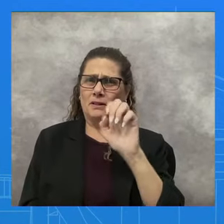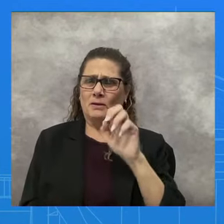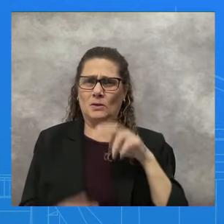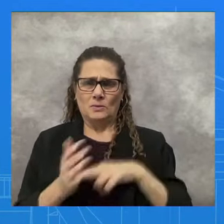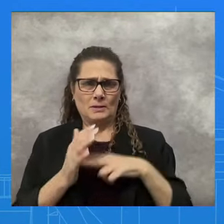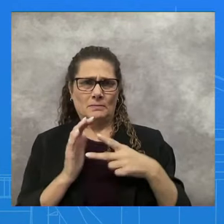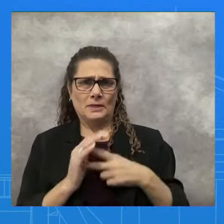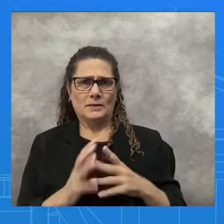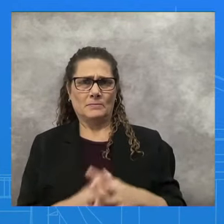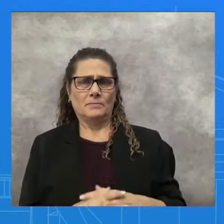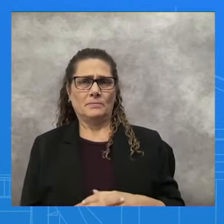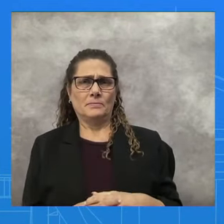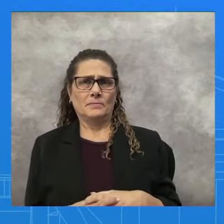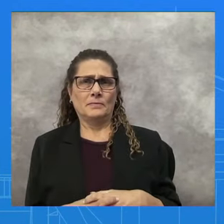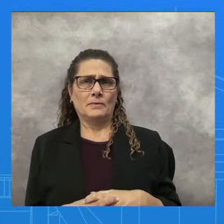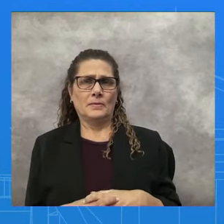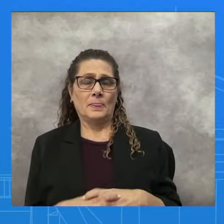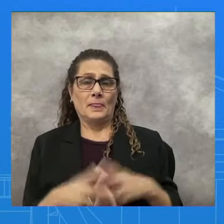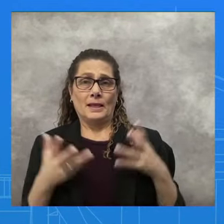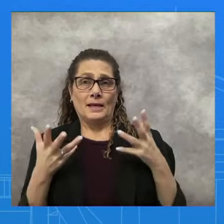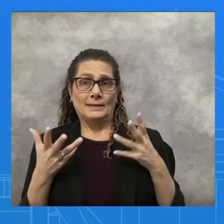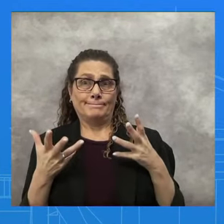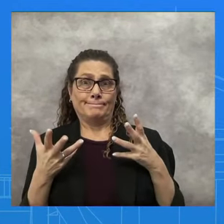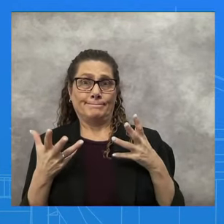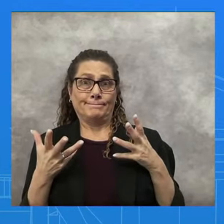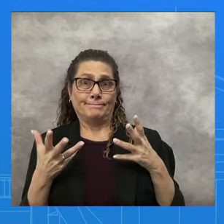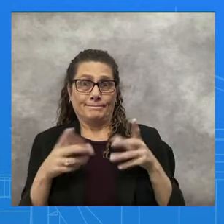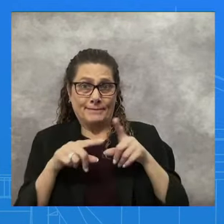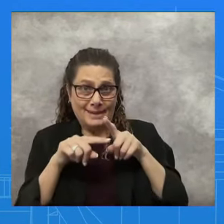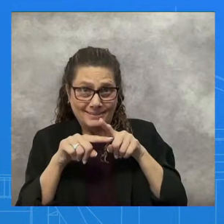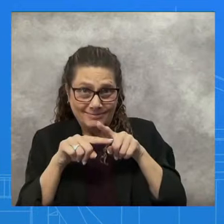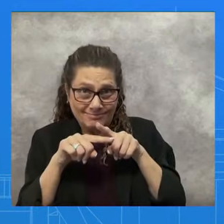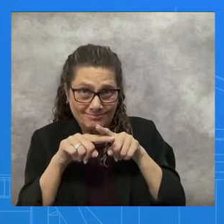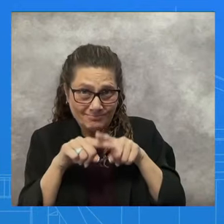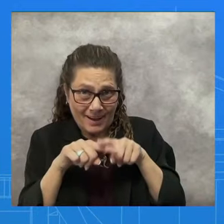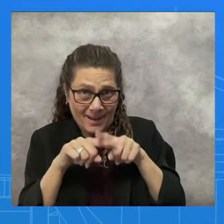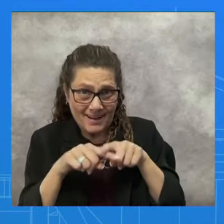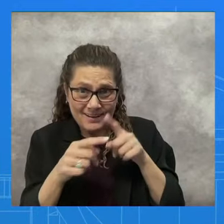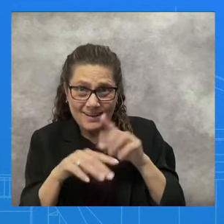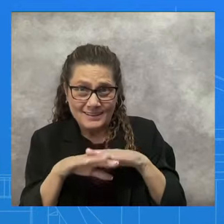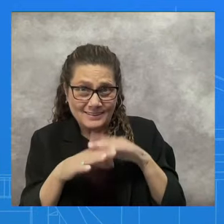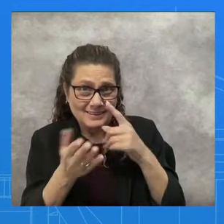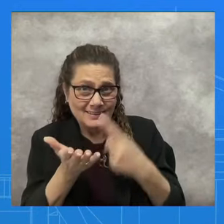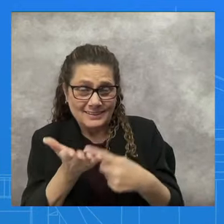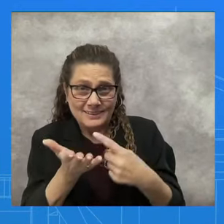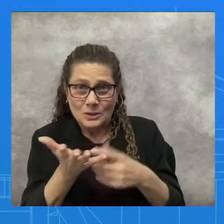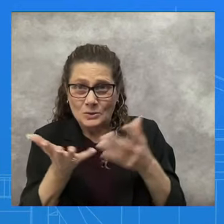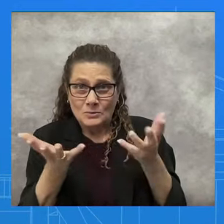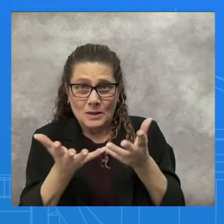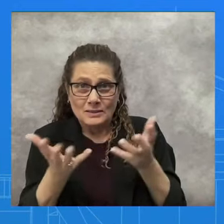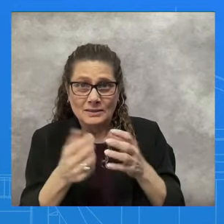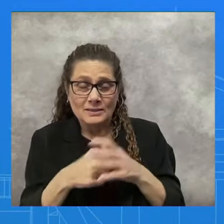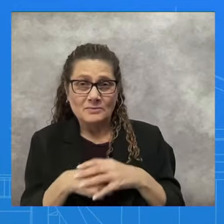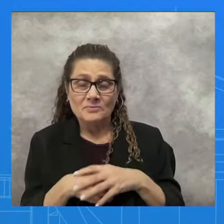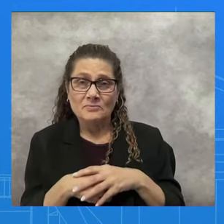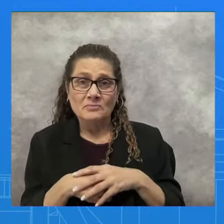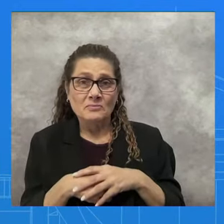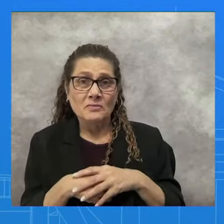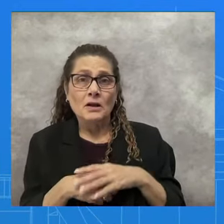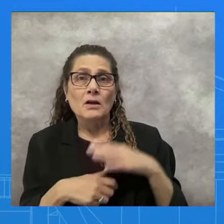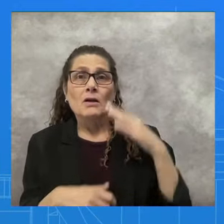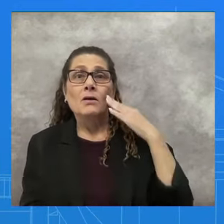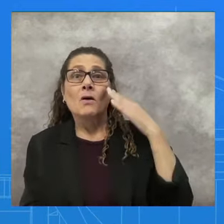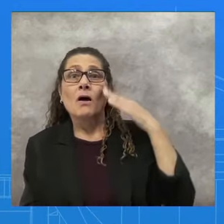the device we're talking about. I mean, we talk about making sure that Australia has nuclear-powered capable submarines. And of